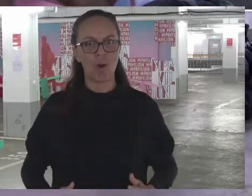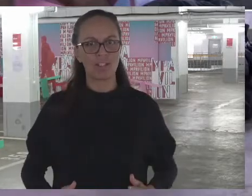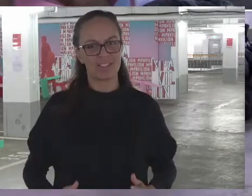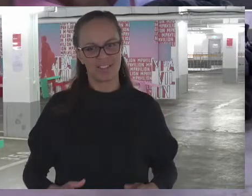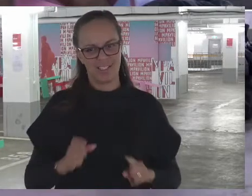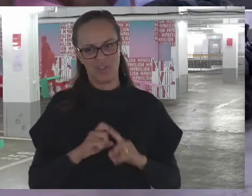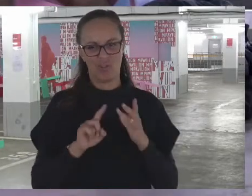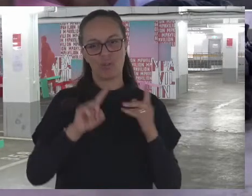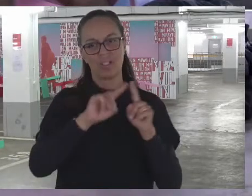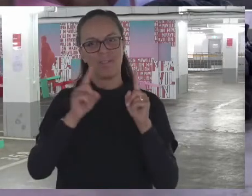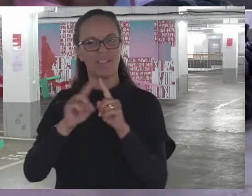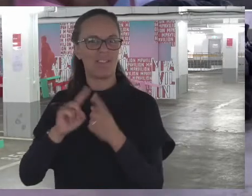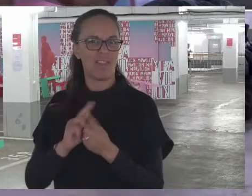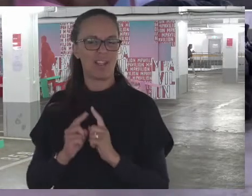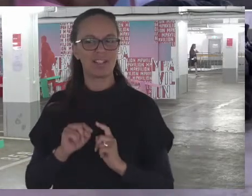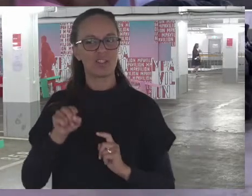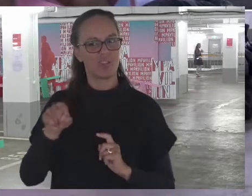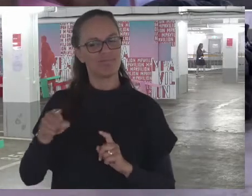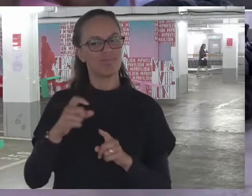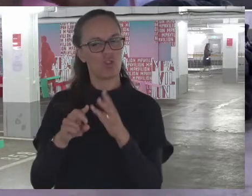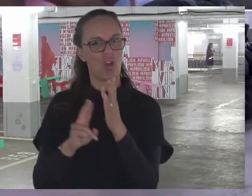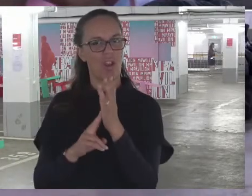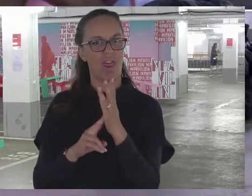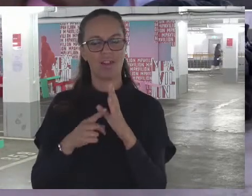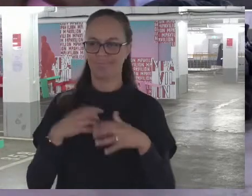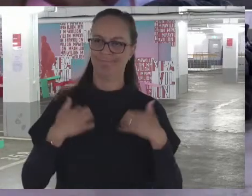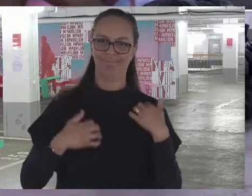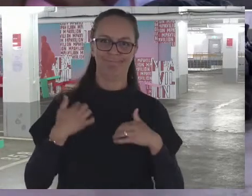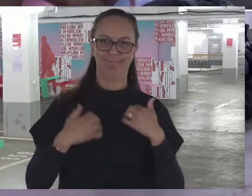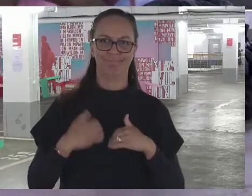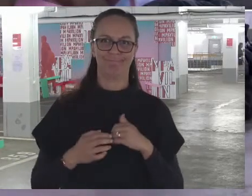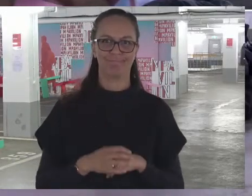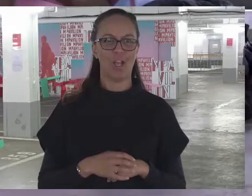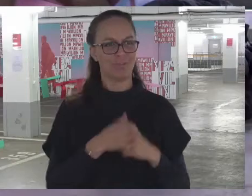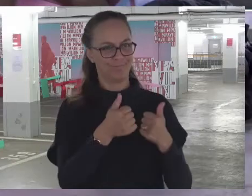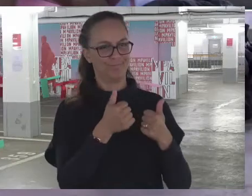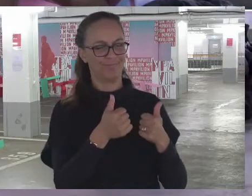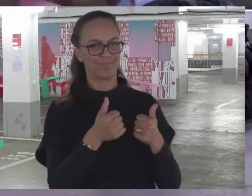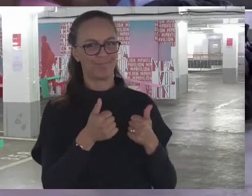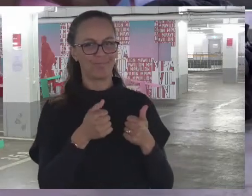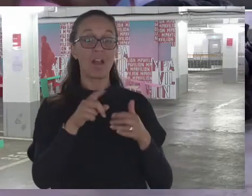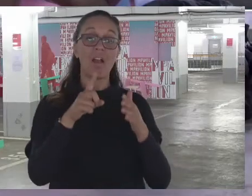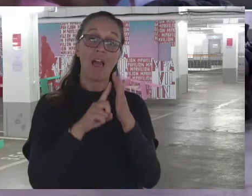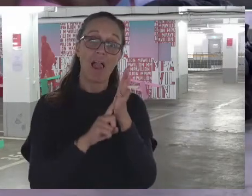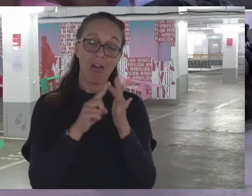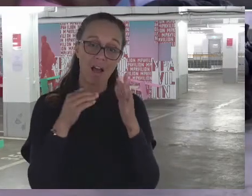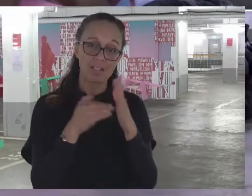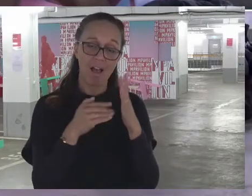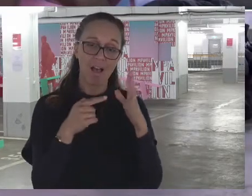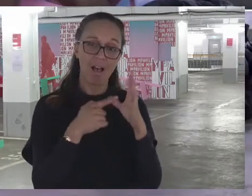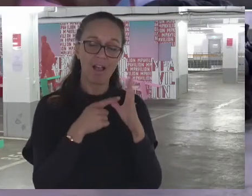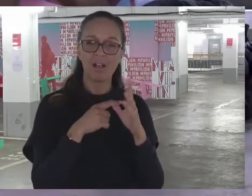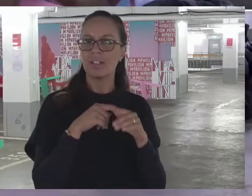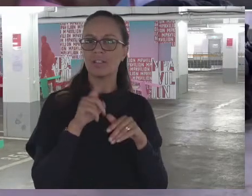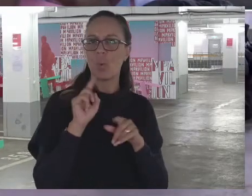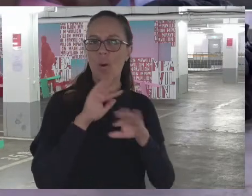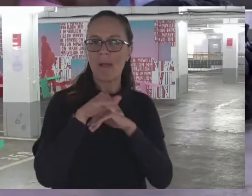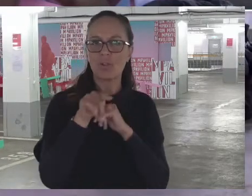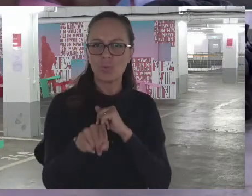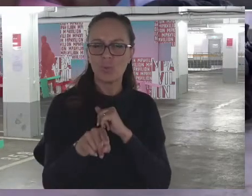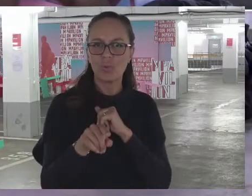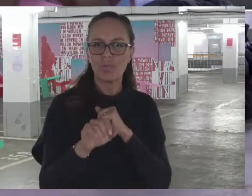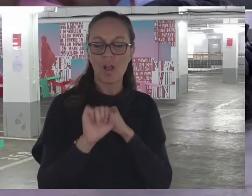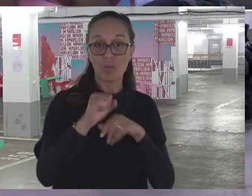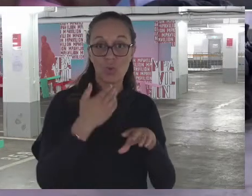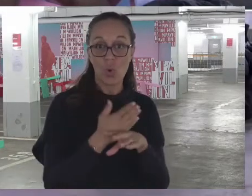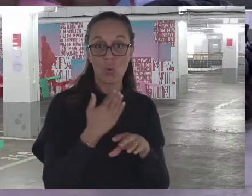she was rapt. Amazing. Eliza, how about you? So your work has always merged and brought